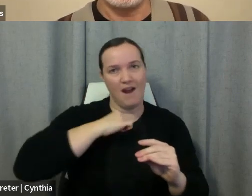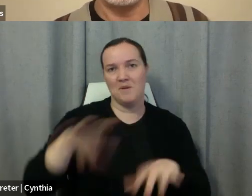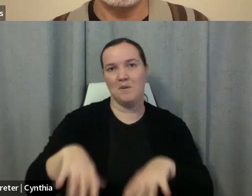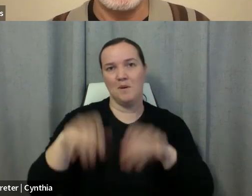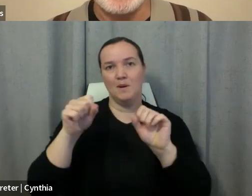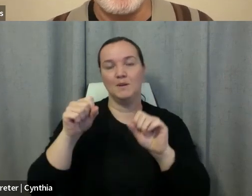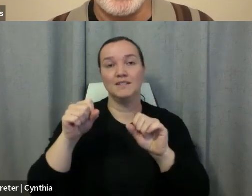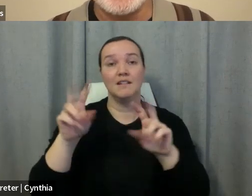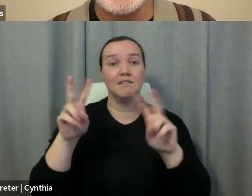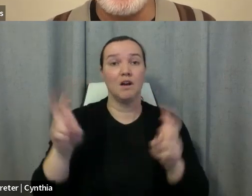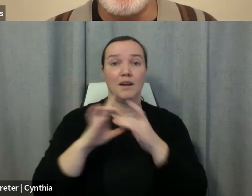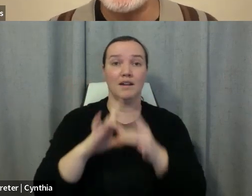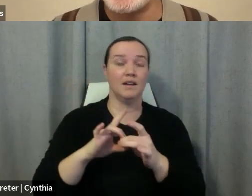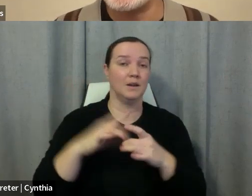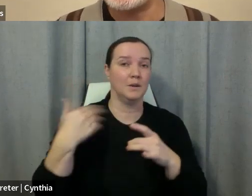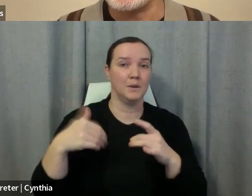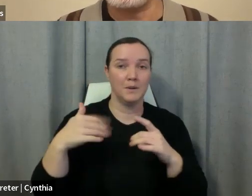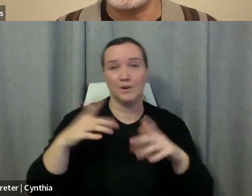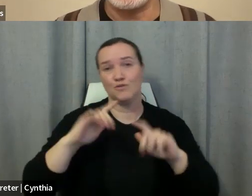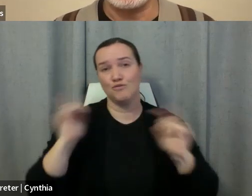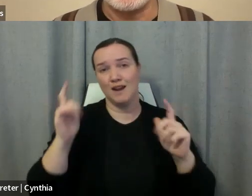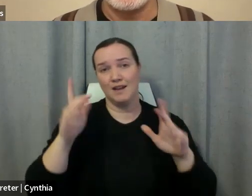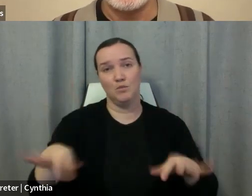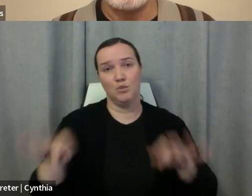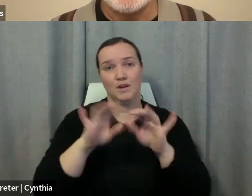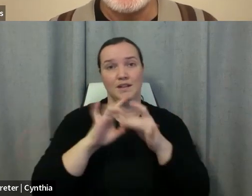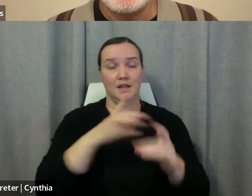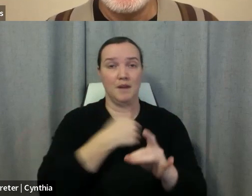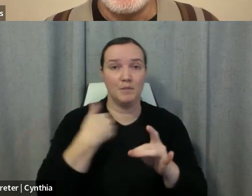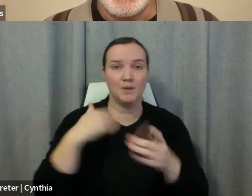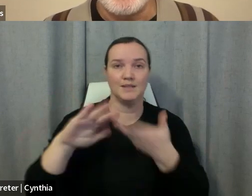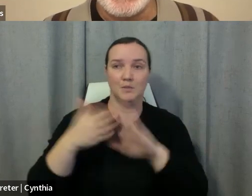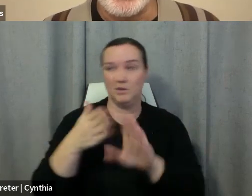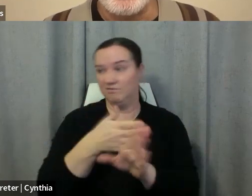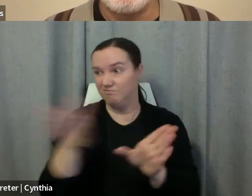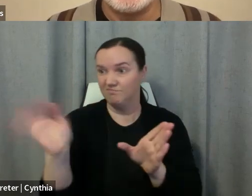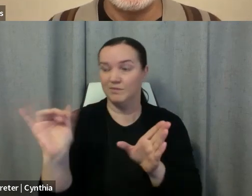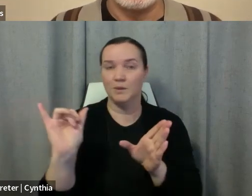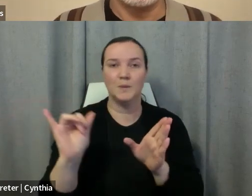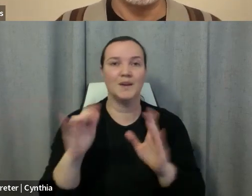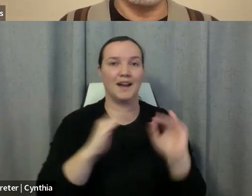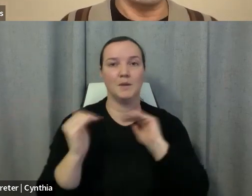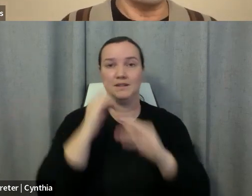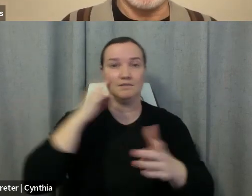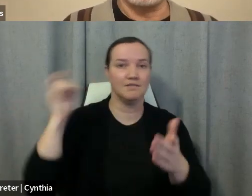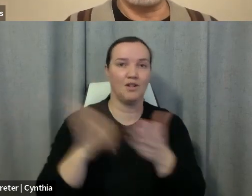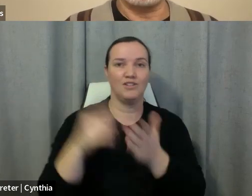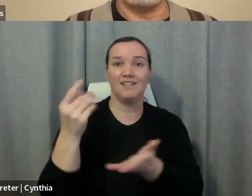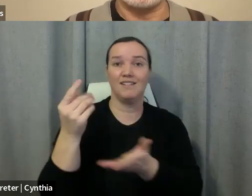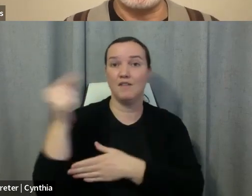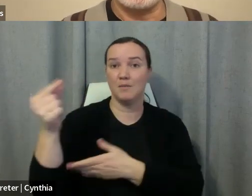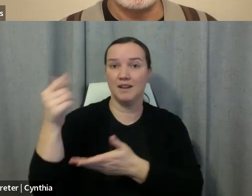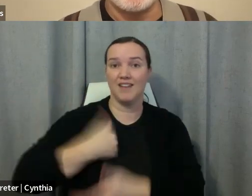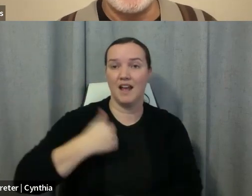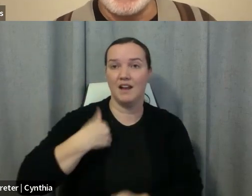on topics of great importance to our members and to our community at large. Equity gratefully acknowledges the Government of Canada for